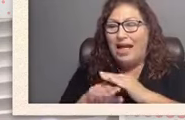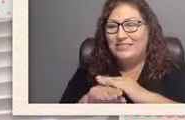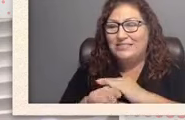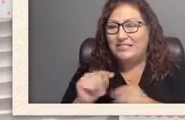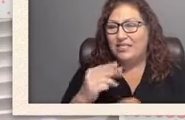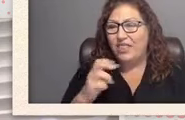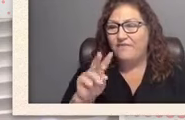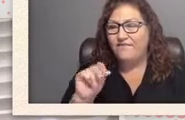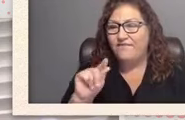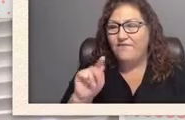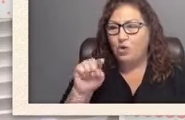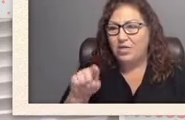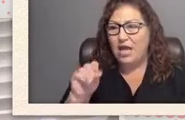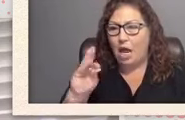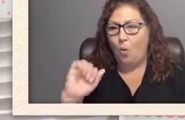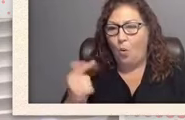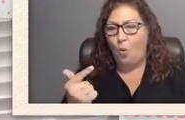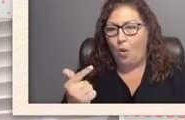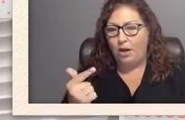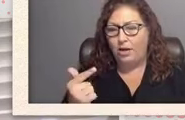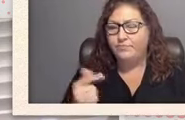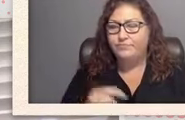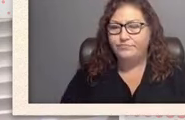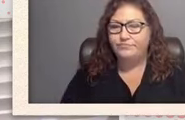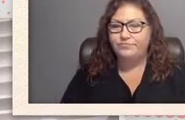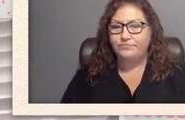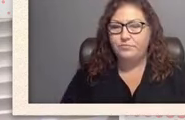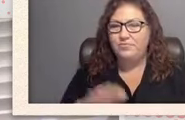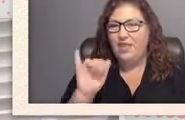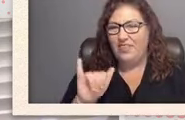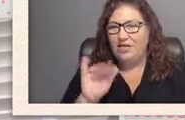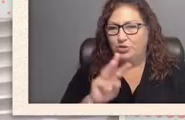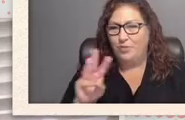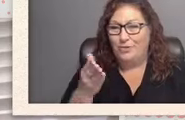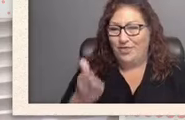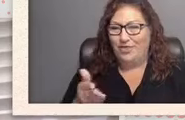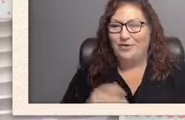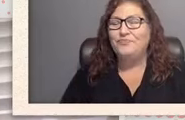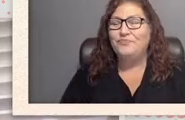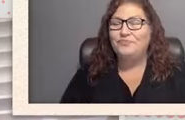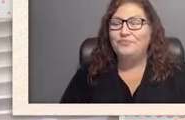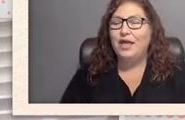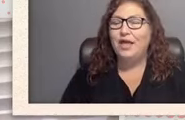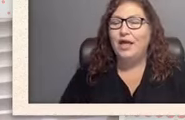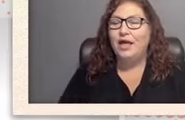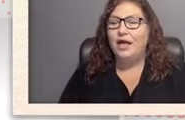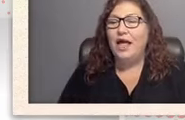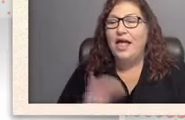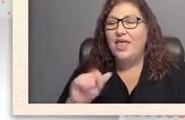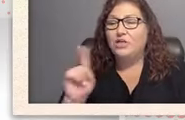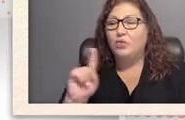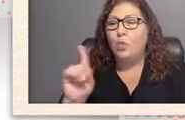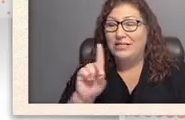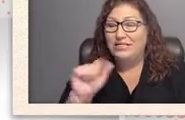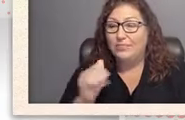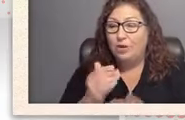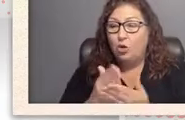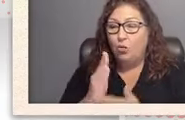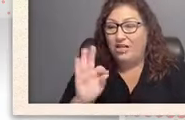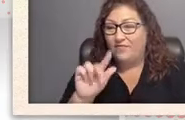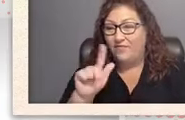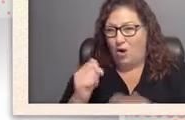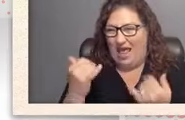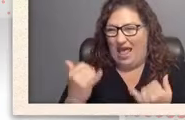accessthevote.org, and there's the website right there. That's where Disability Rights Florida at the moment has a